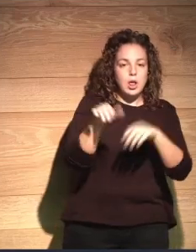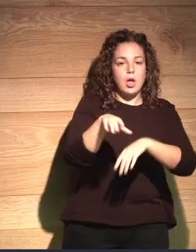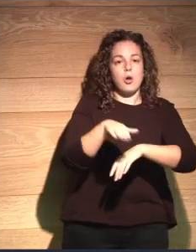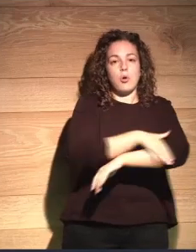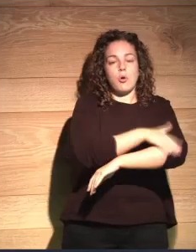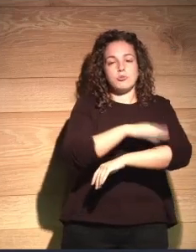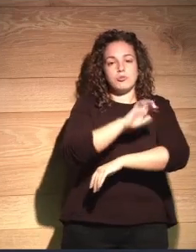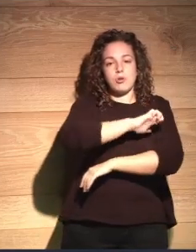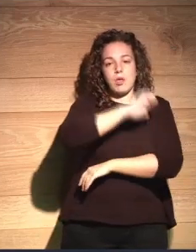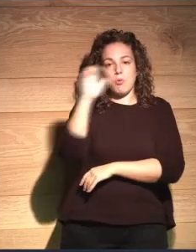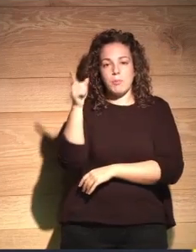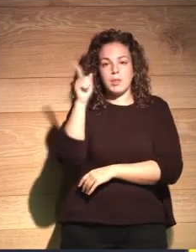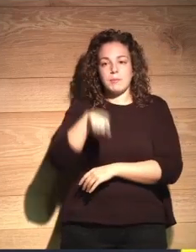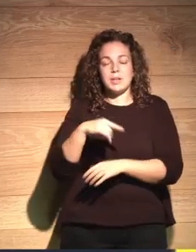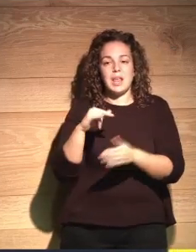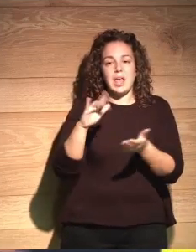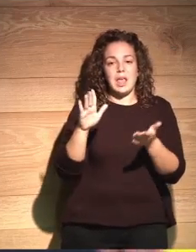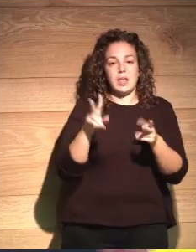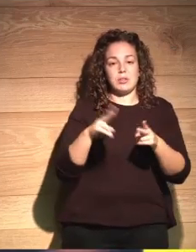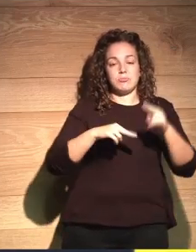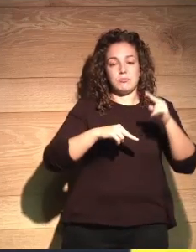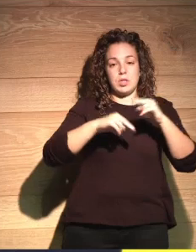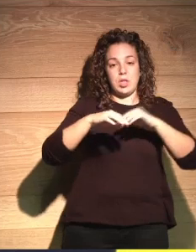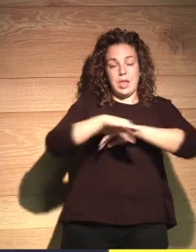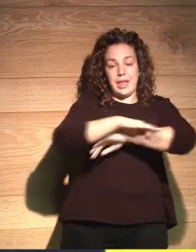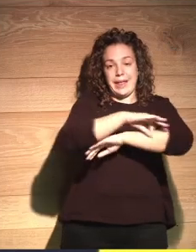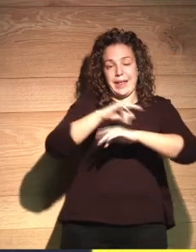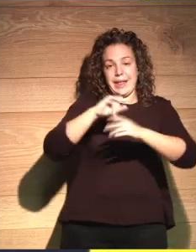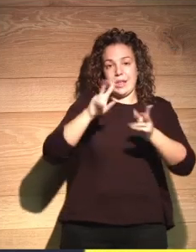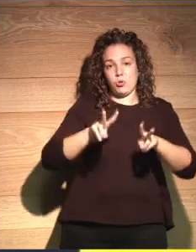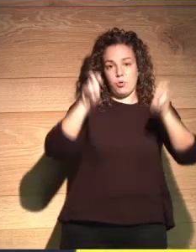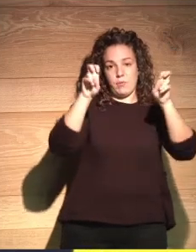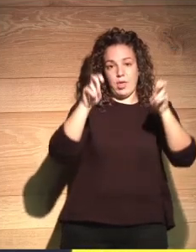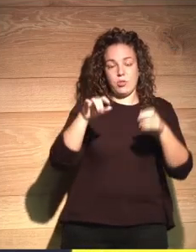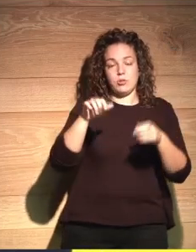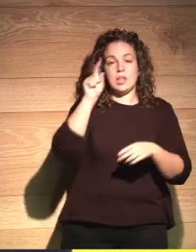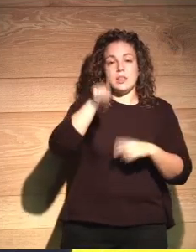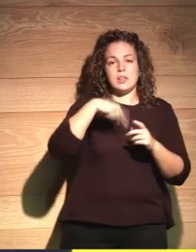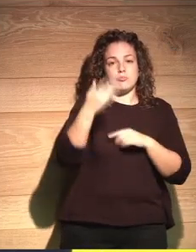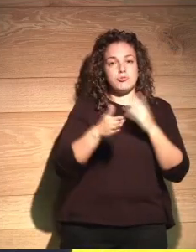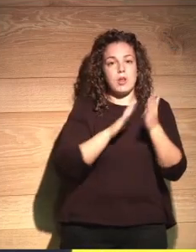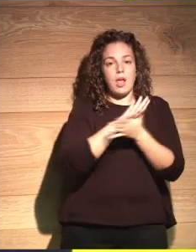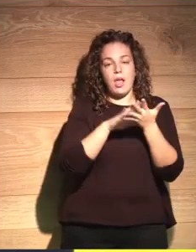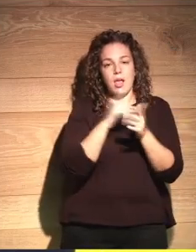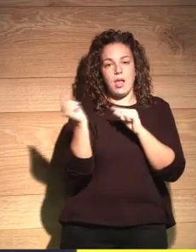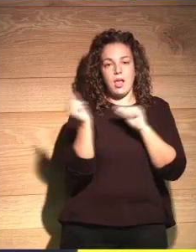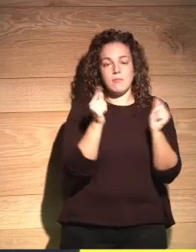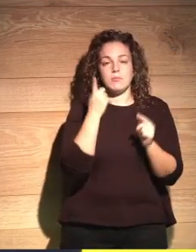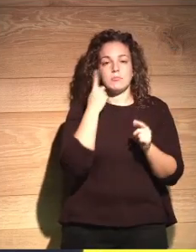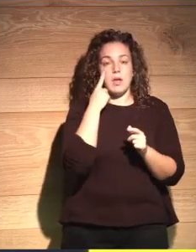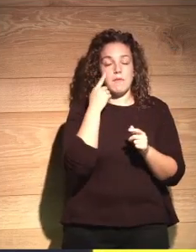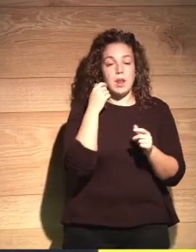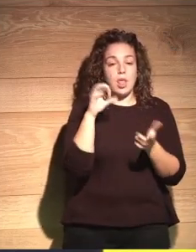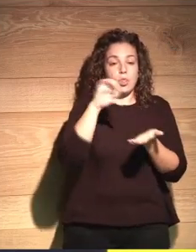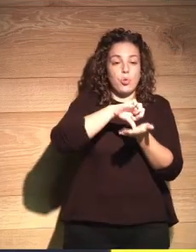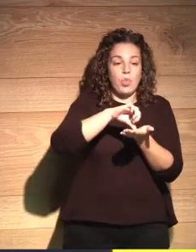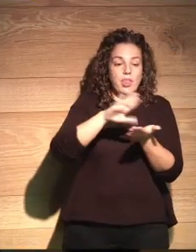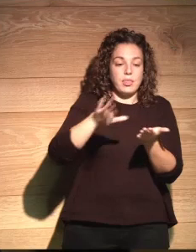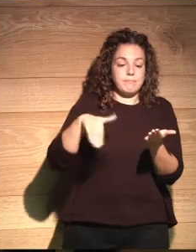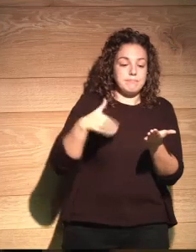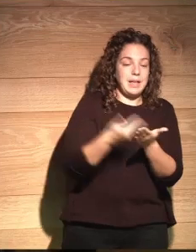Economic Forum, and he's an advisor for the European Commission. We'll speak with you later to